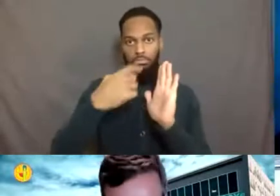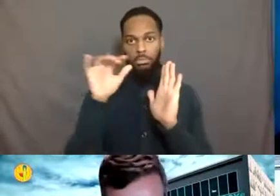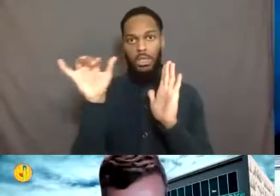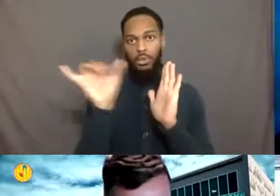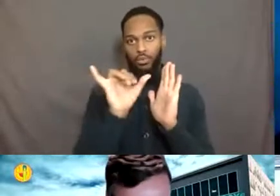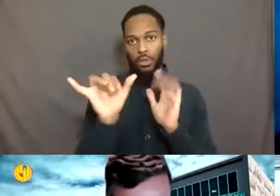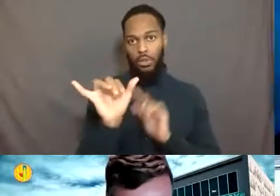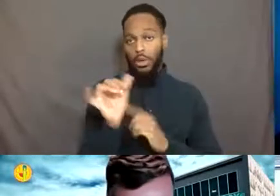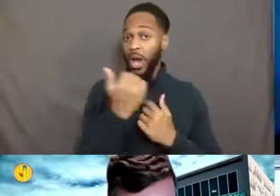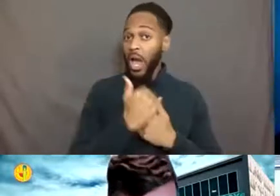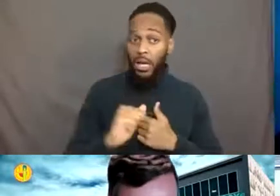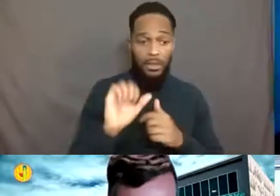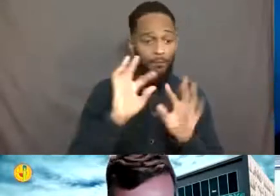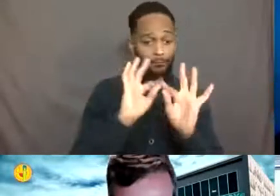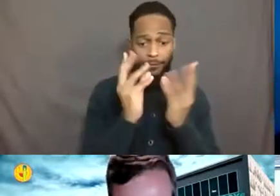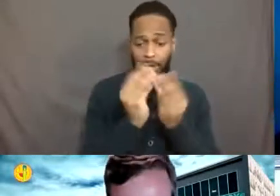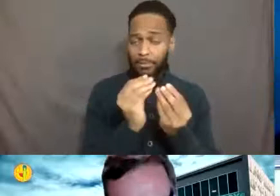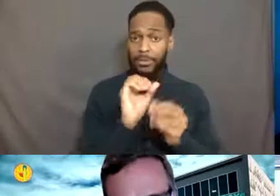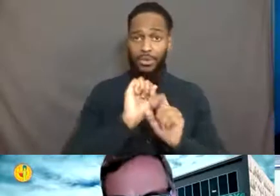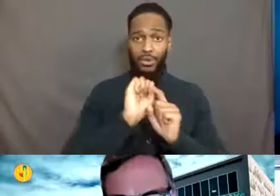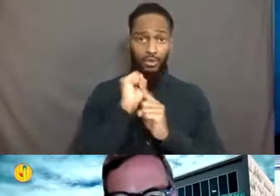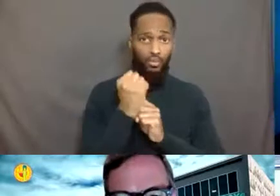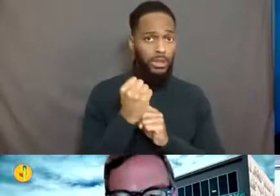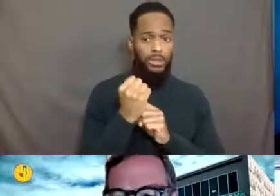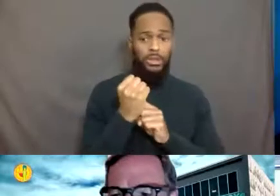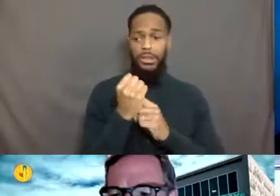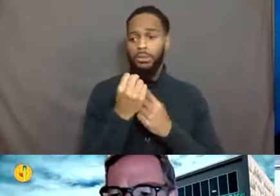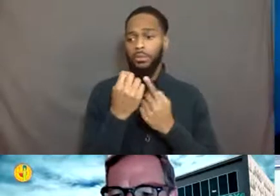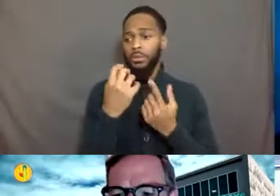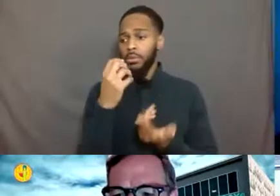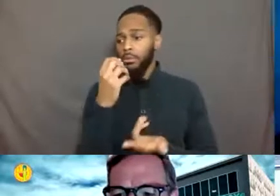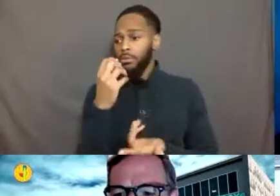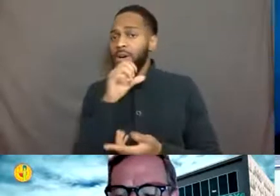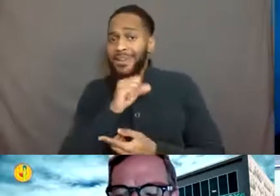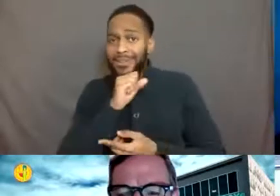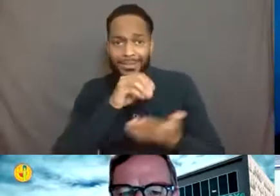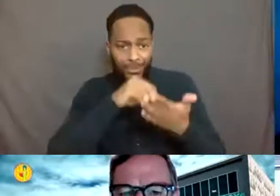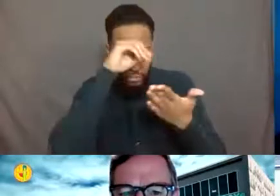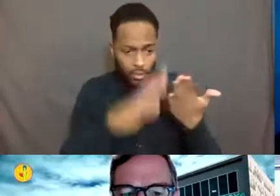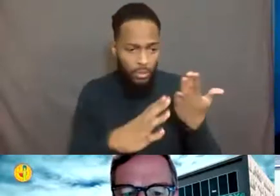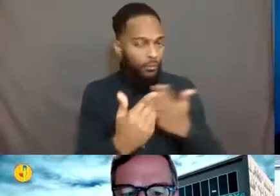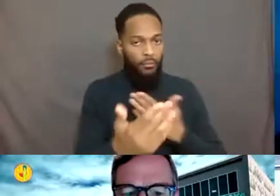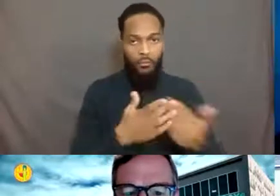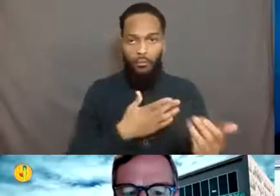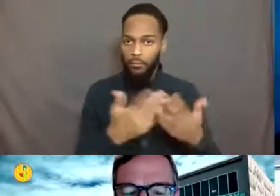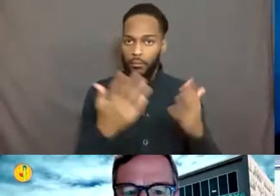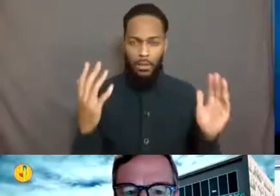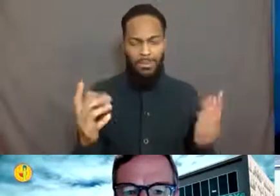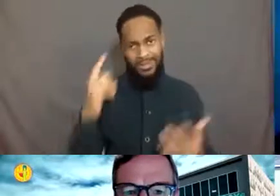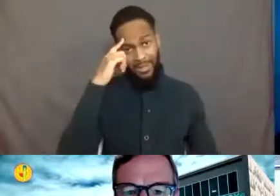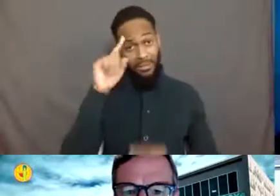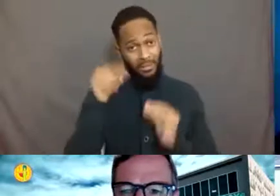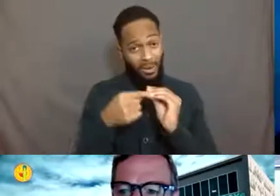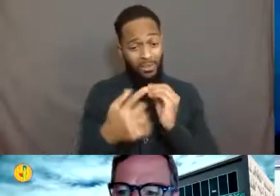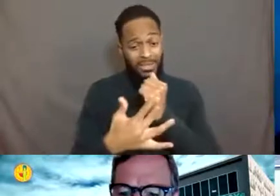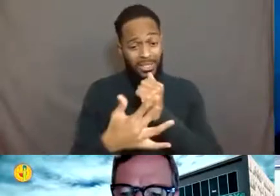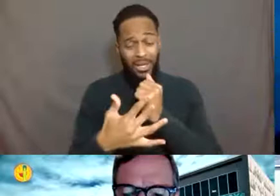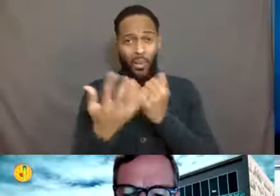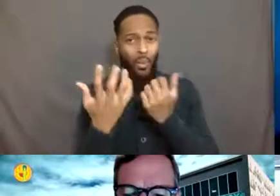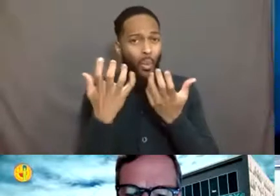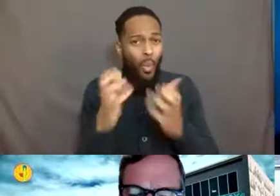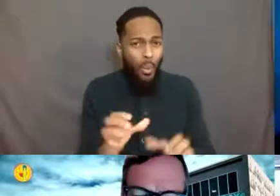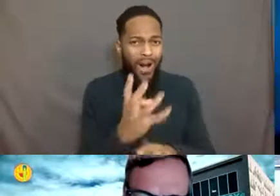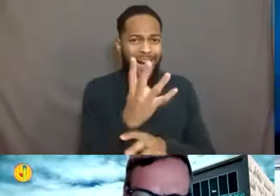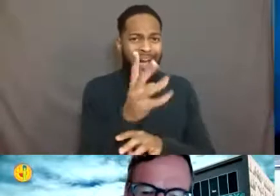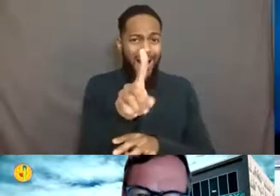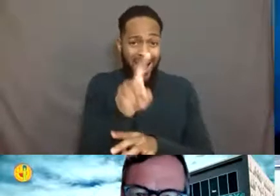any circumstance, any age. But the idea with the technology, just imagine those 100 high schoolers on the sidewalk. We don't want 100 people in the same group.